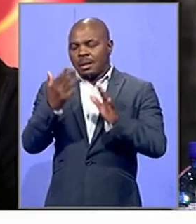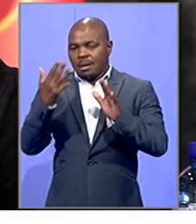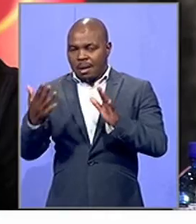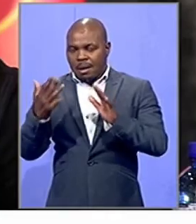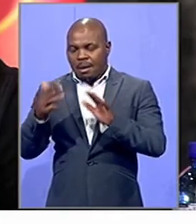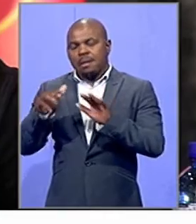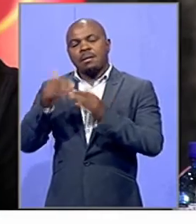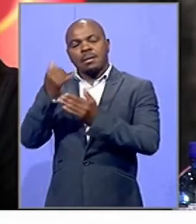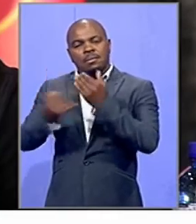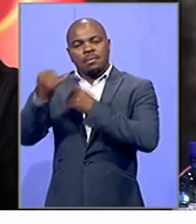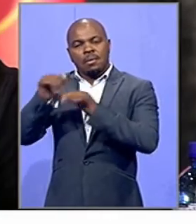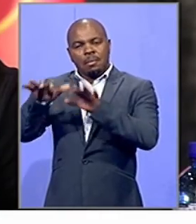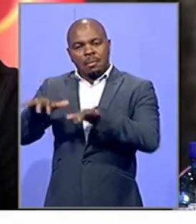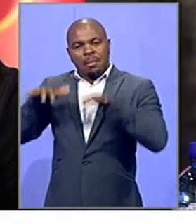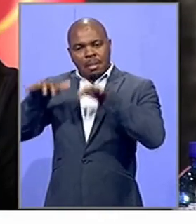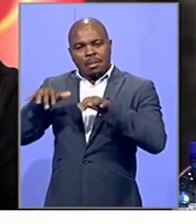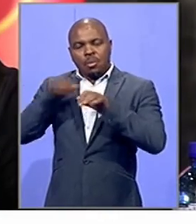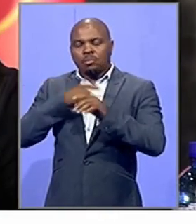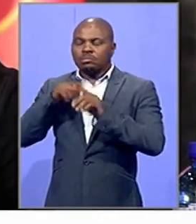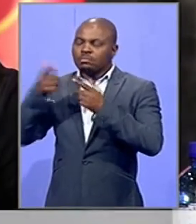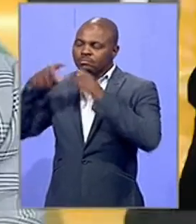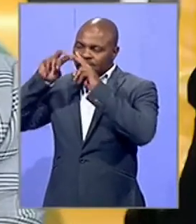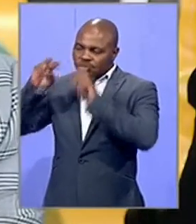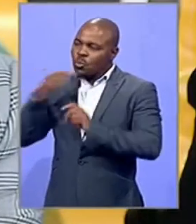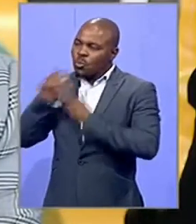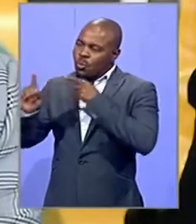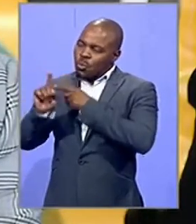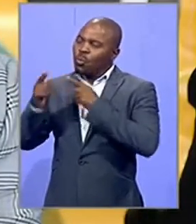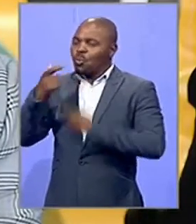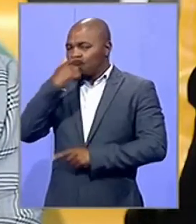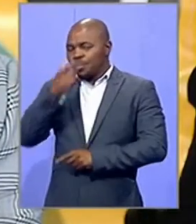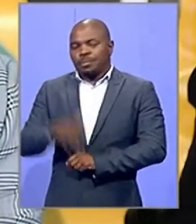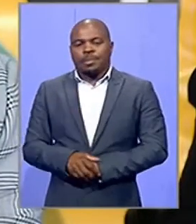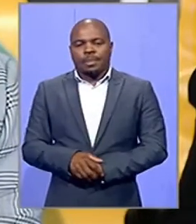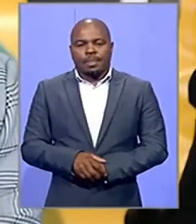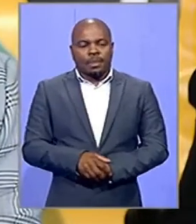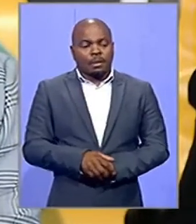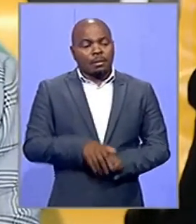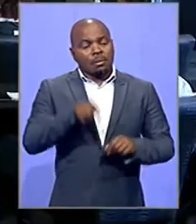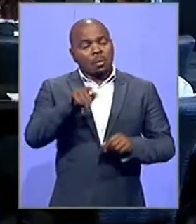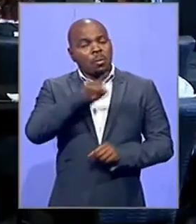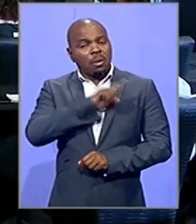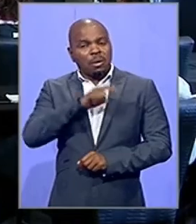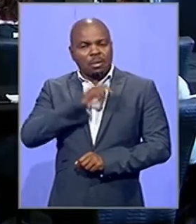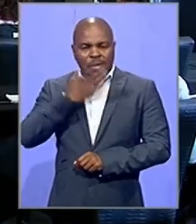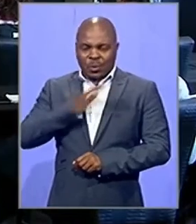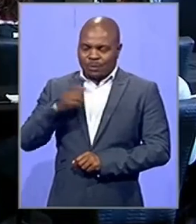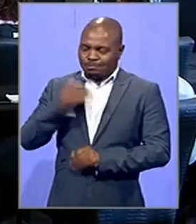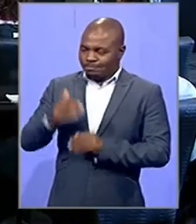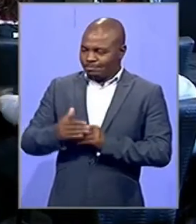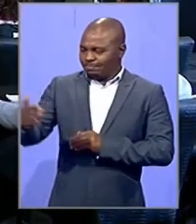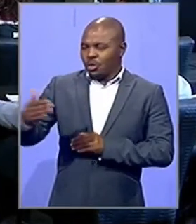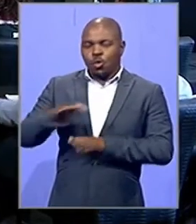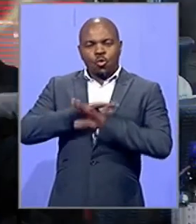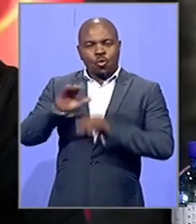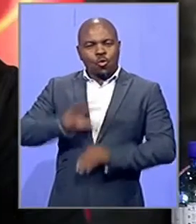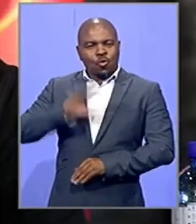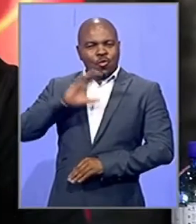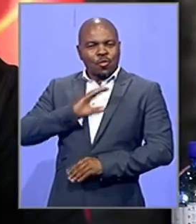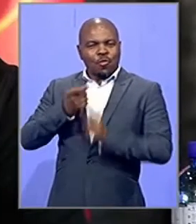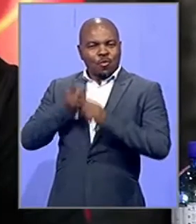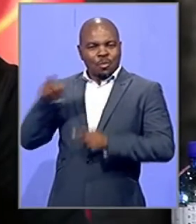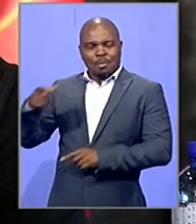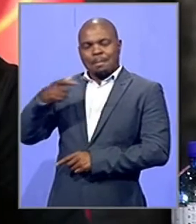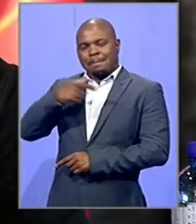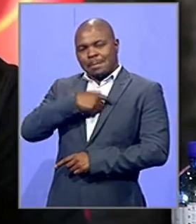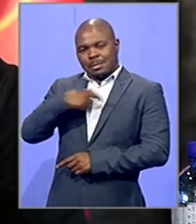will investigate the conduct of Mr. Cyril Ramaphosa. Mohato o mong kwa ho kgothaletsa ntlha ya ho hloka tshepo ho mopresidente. We